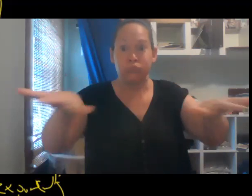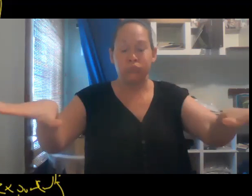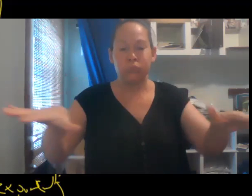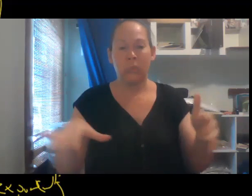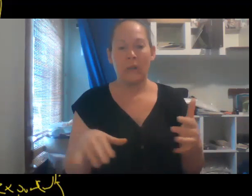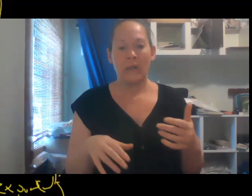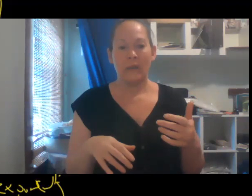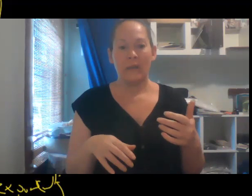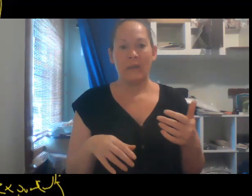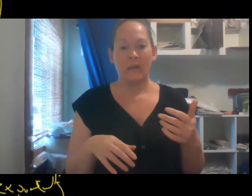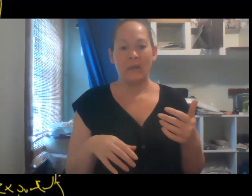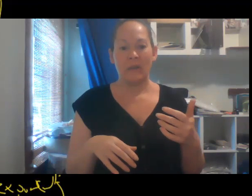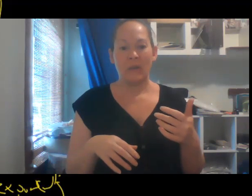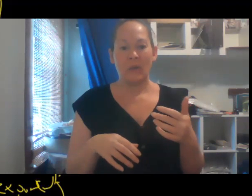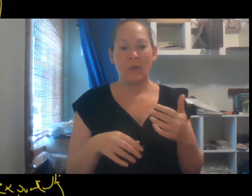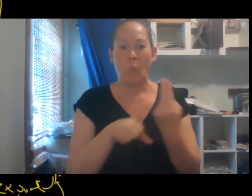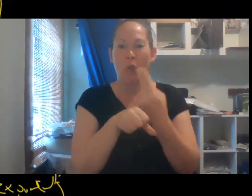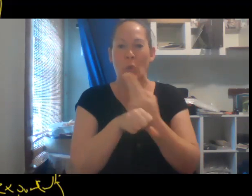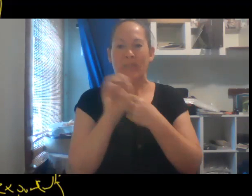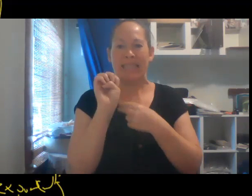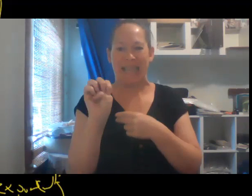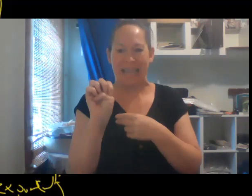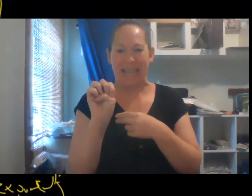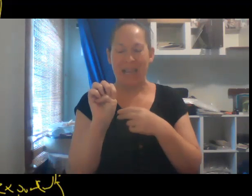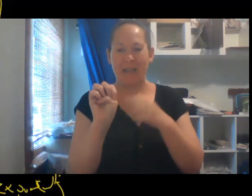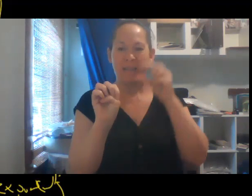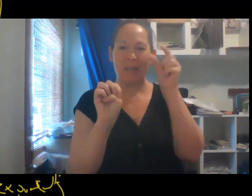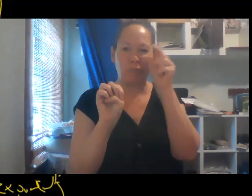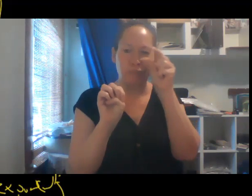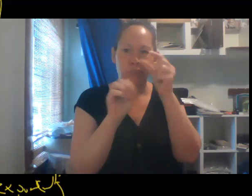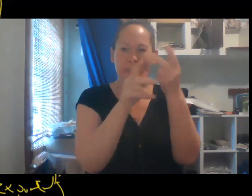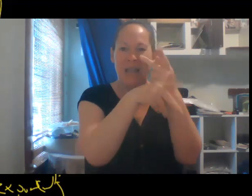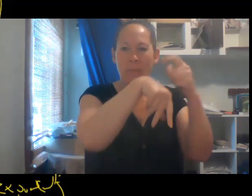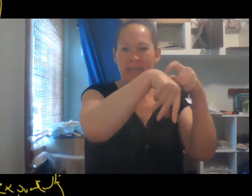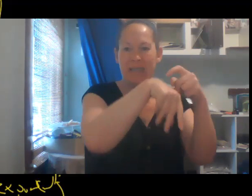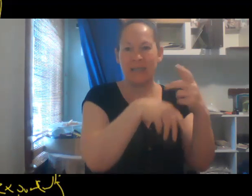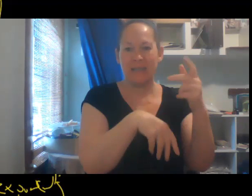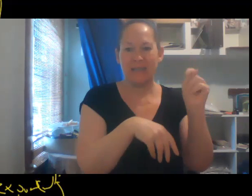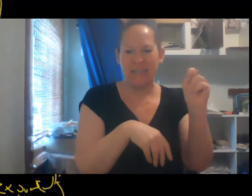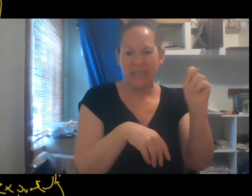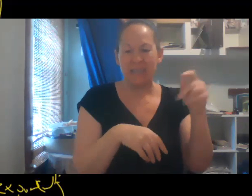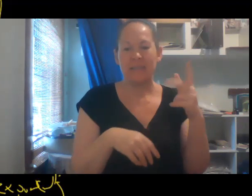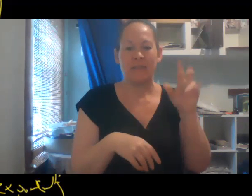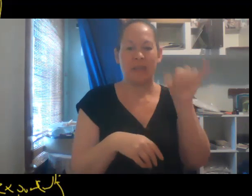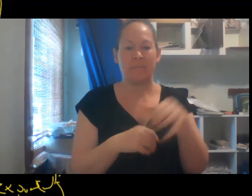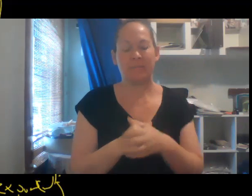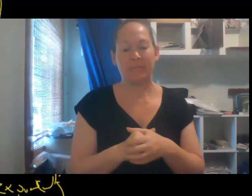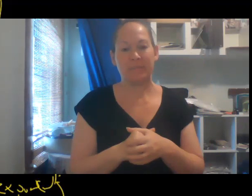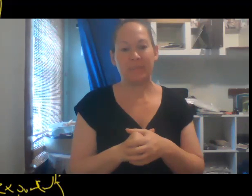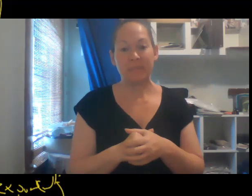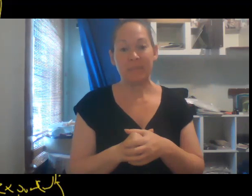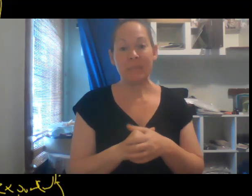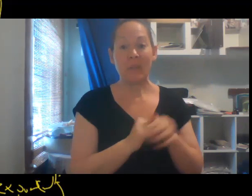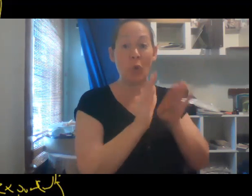all, we'll end up using E to some constant times T. In fact, I can say this for both growth